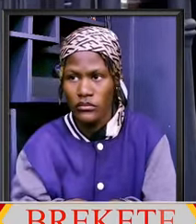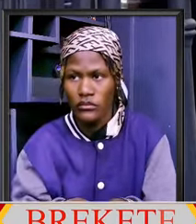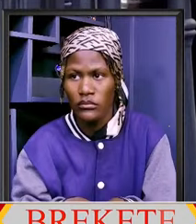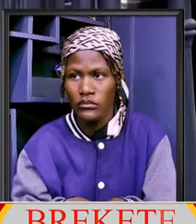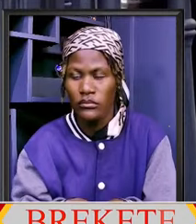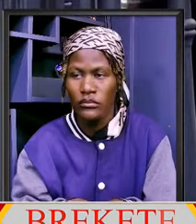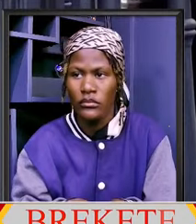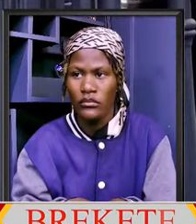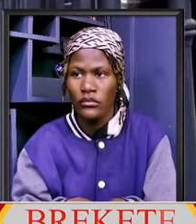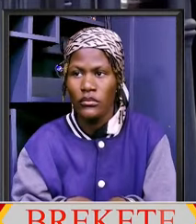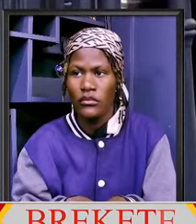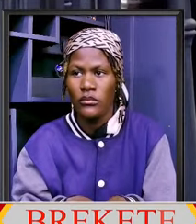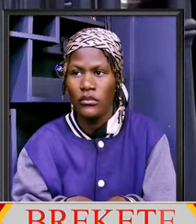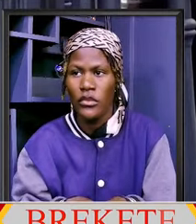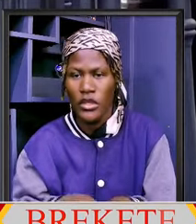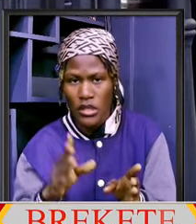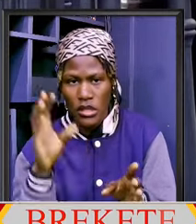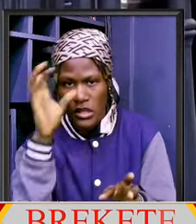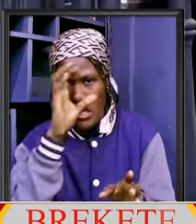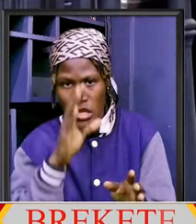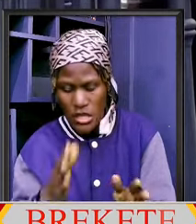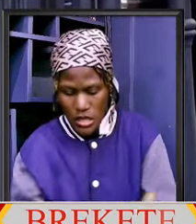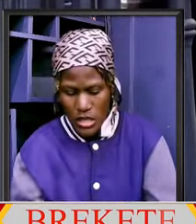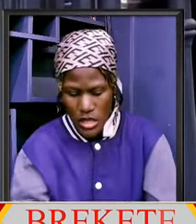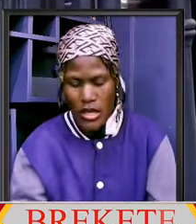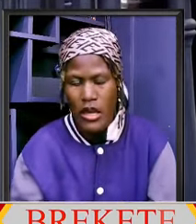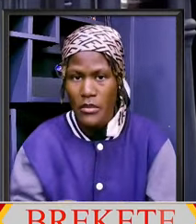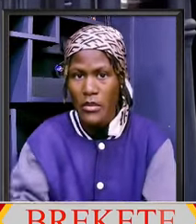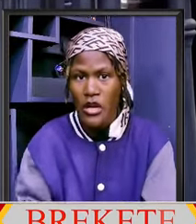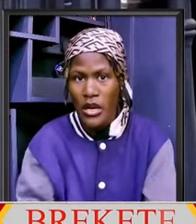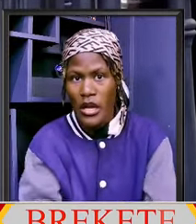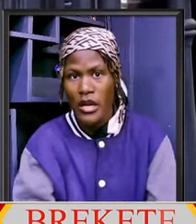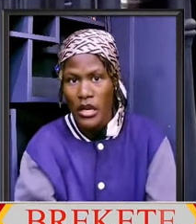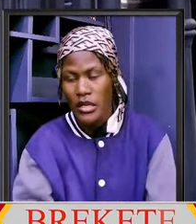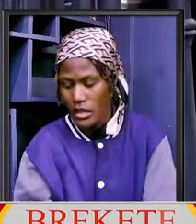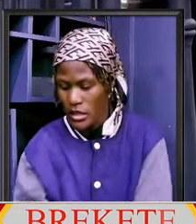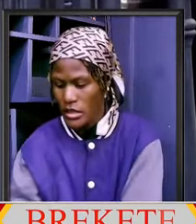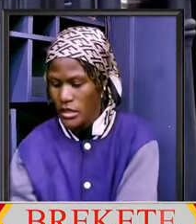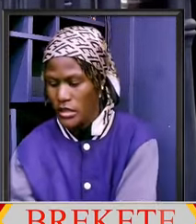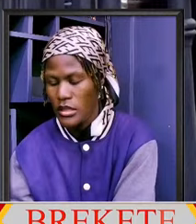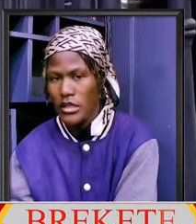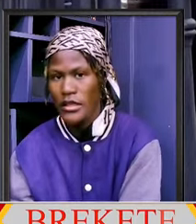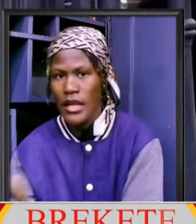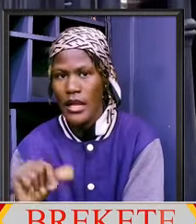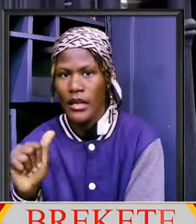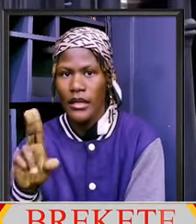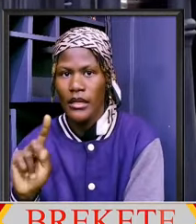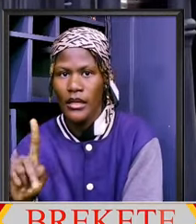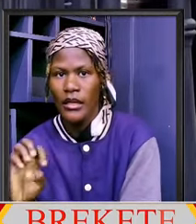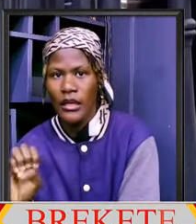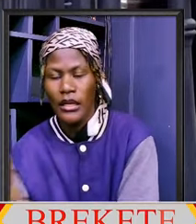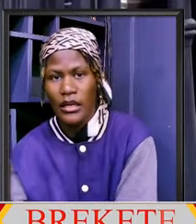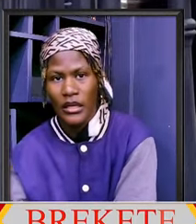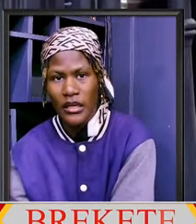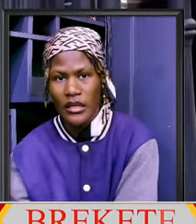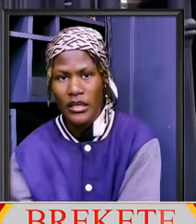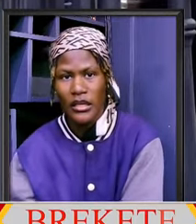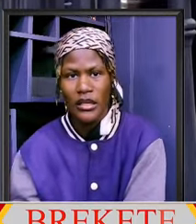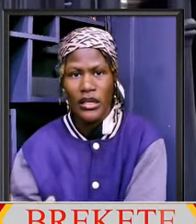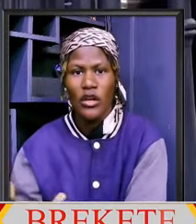Okay. See the background there. Mm-hmm. See the land here with